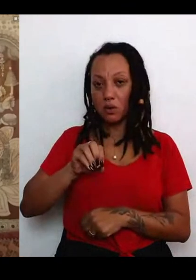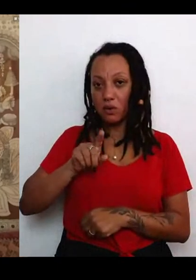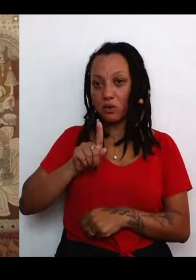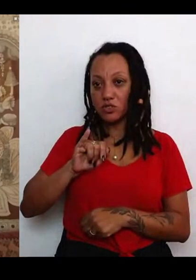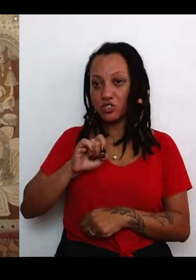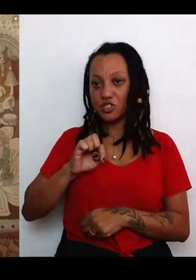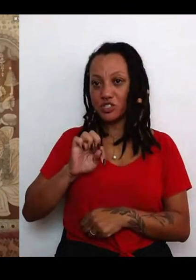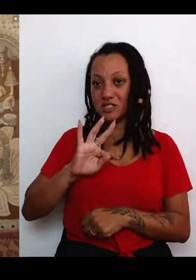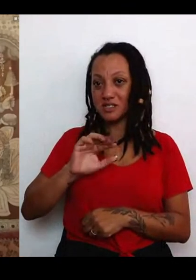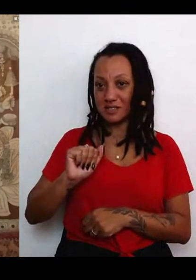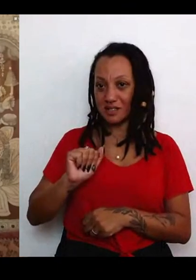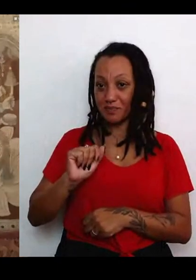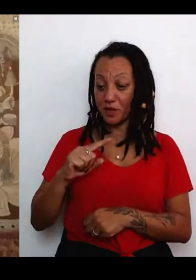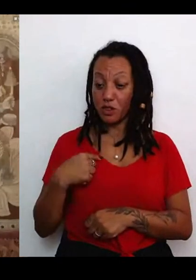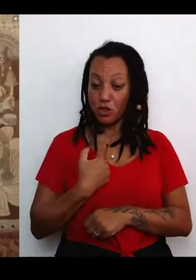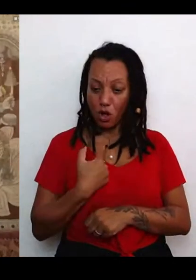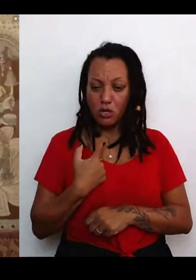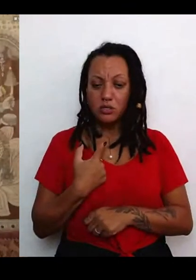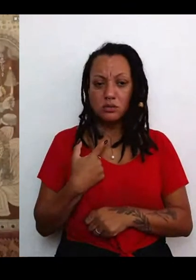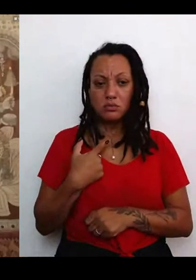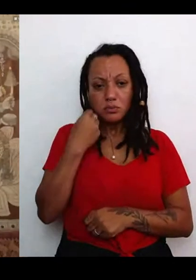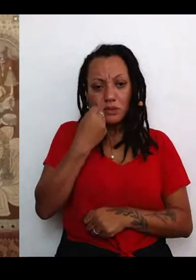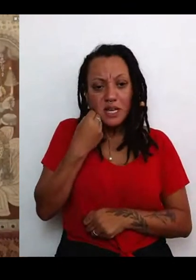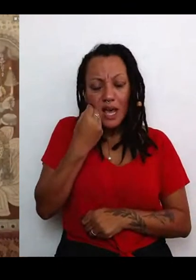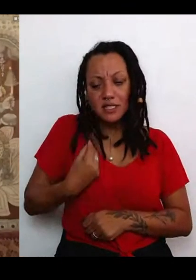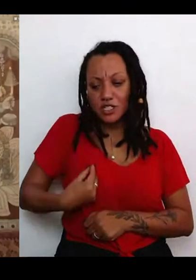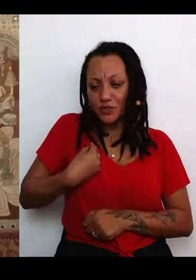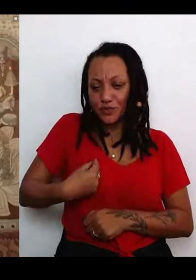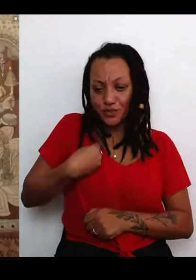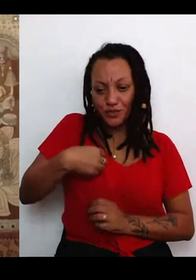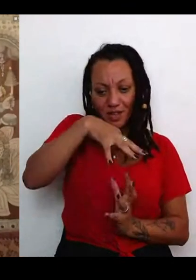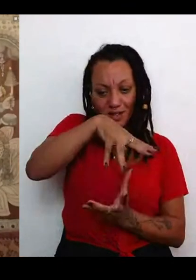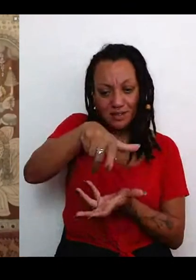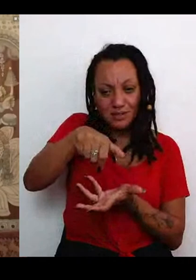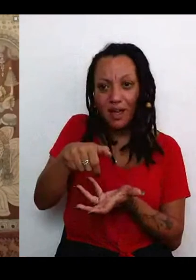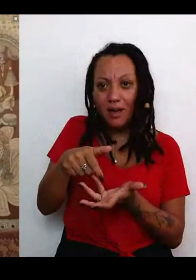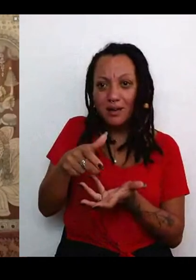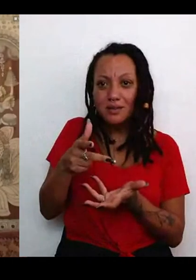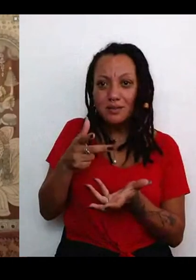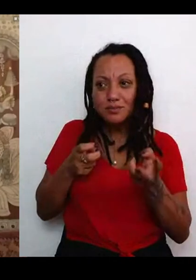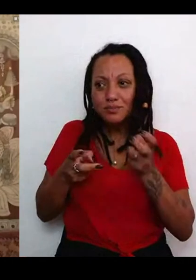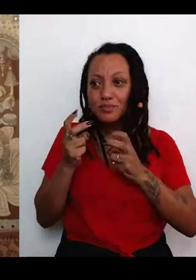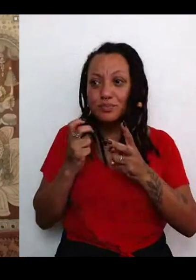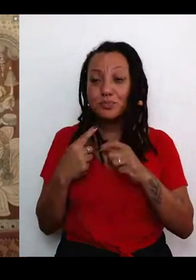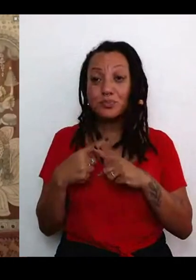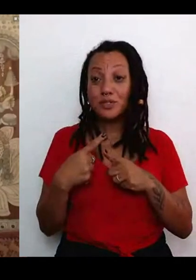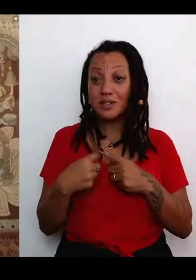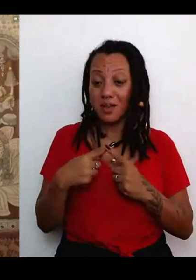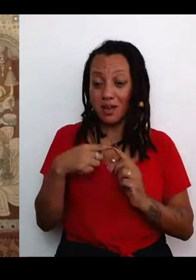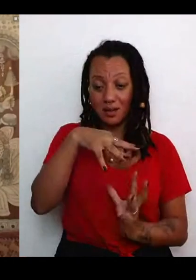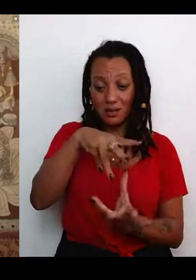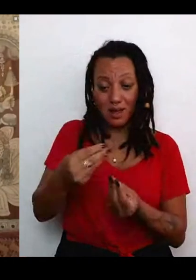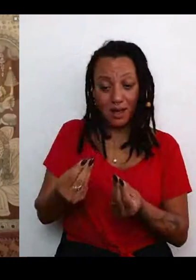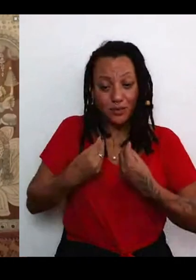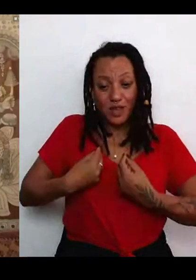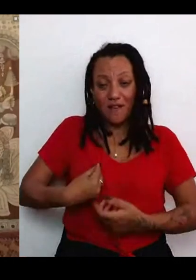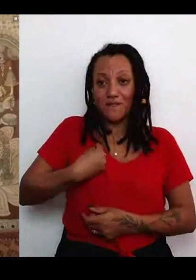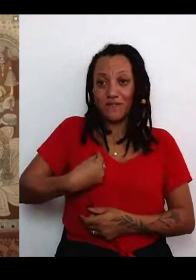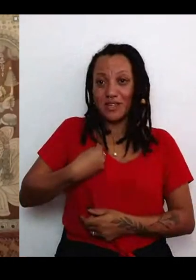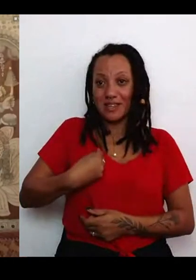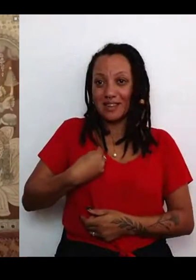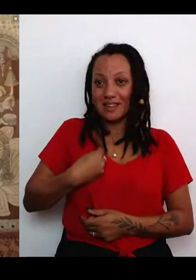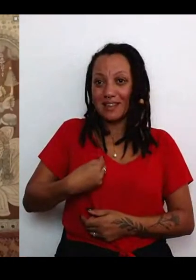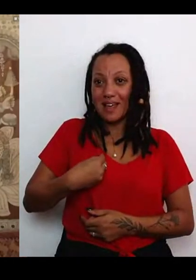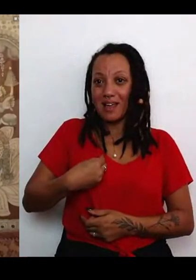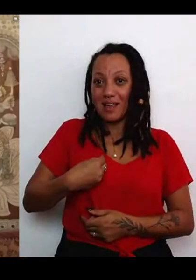breathe because the Earth gives us life we drink water because the Earth gives us water we have food because the soil and the seed and the